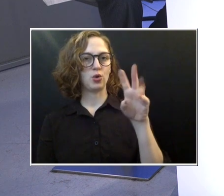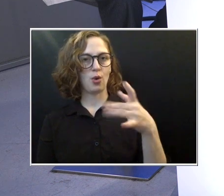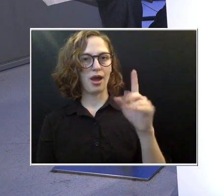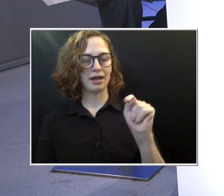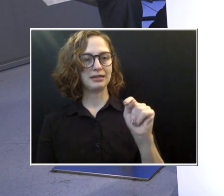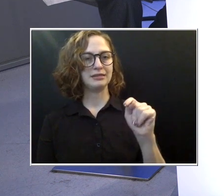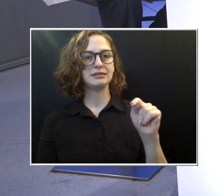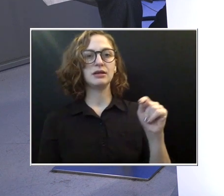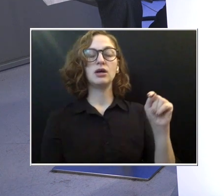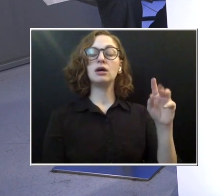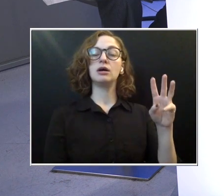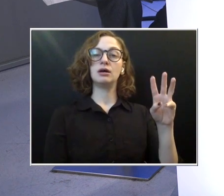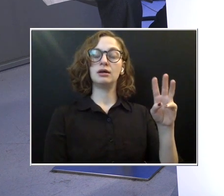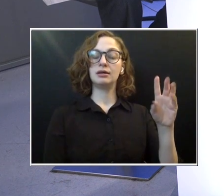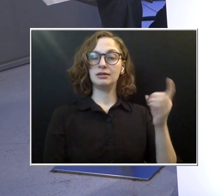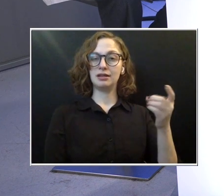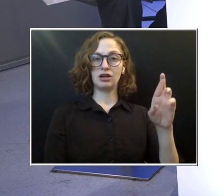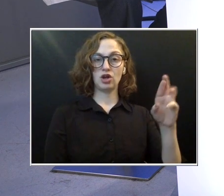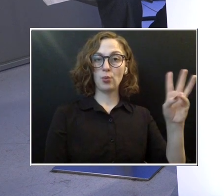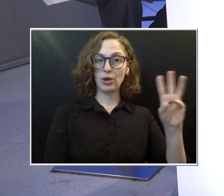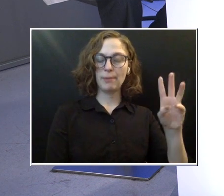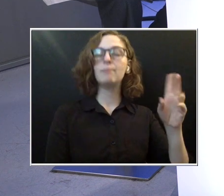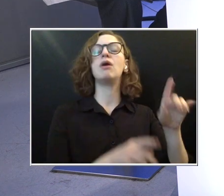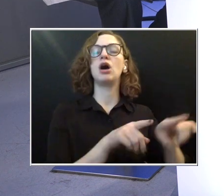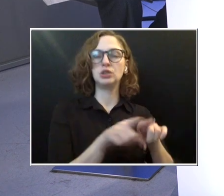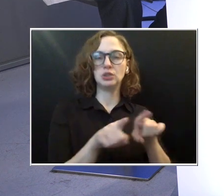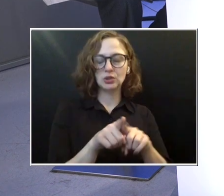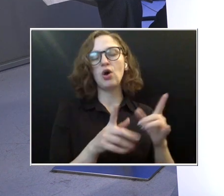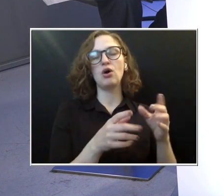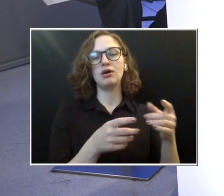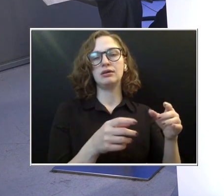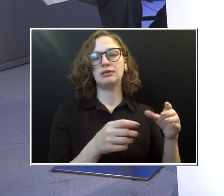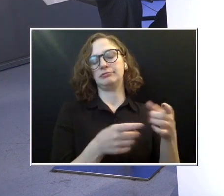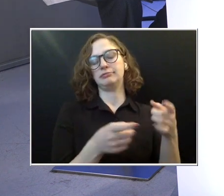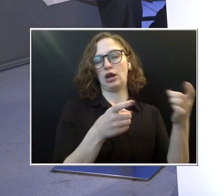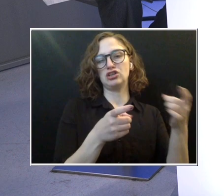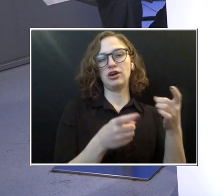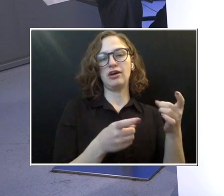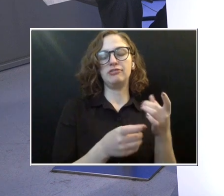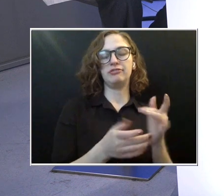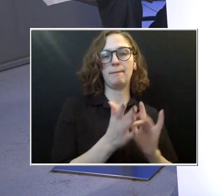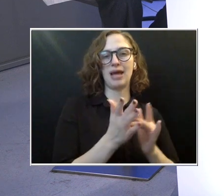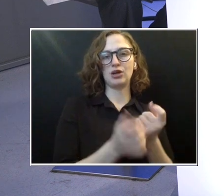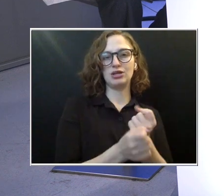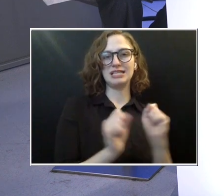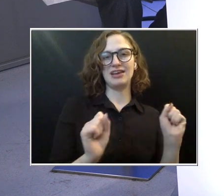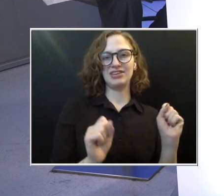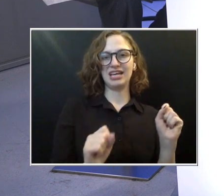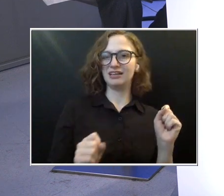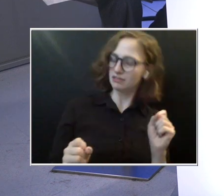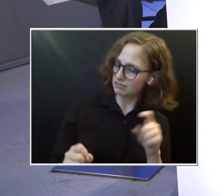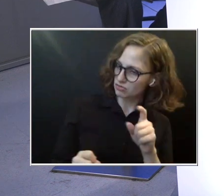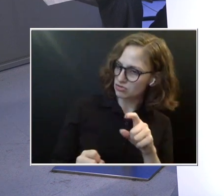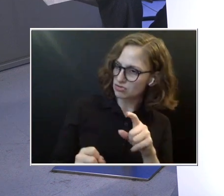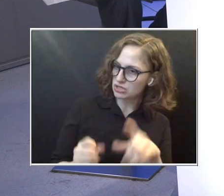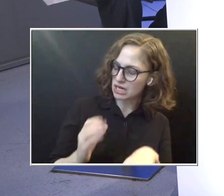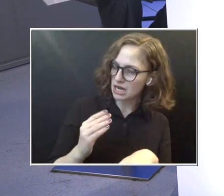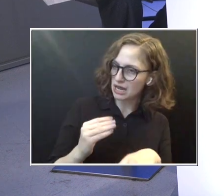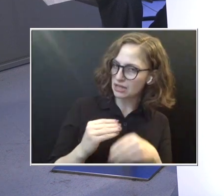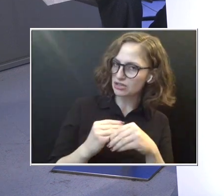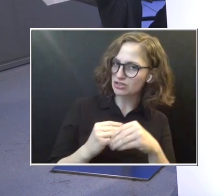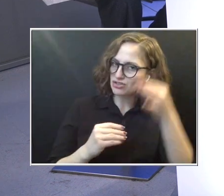system. Dr. Satterwhite is one of our medical directors of the ICUs. If you need a little extra hair here, brother, I can help you out with that right